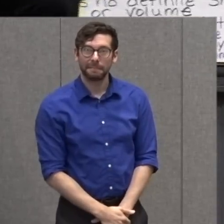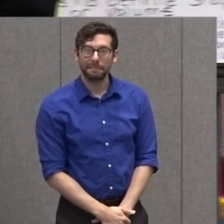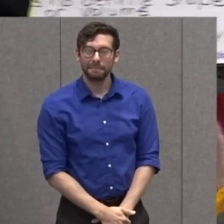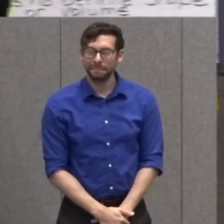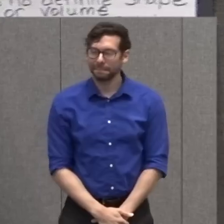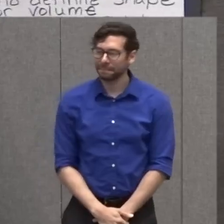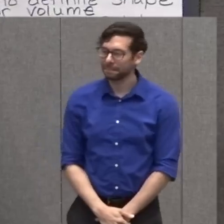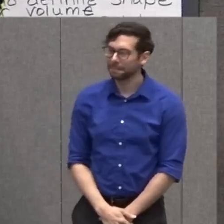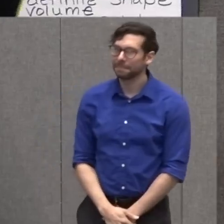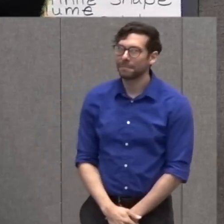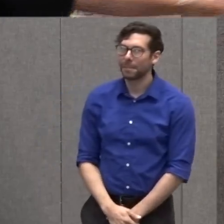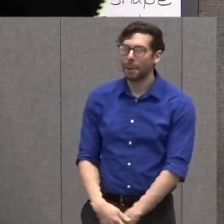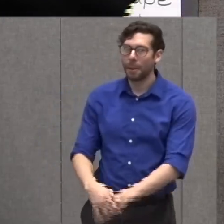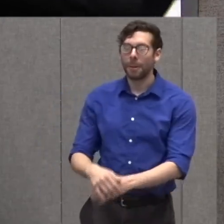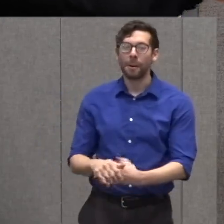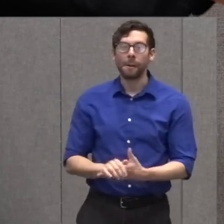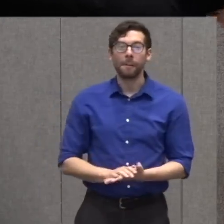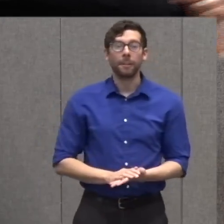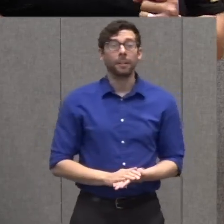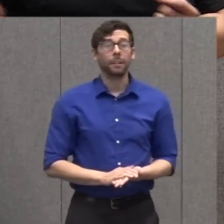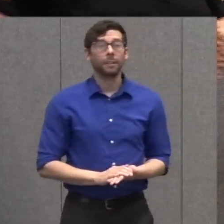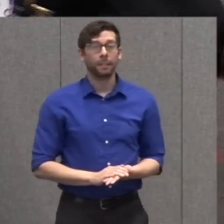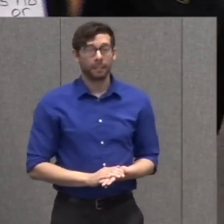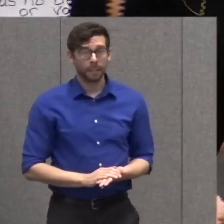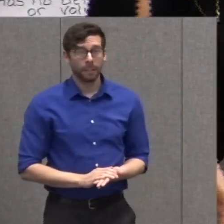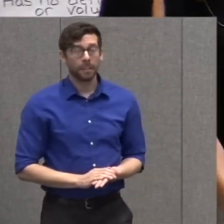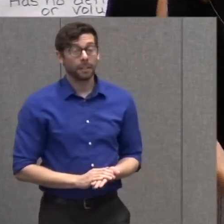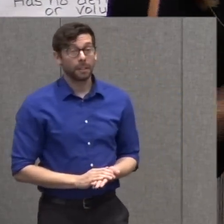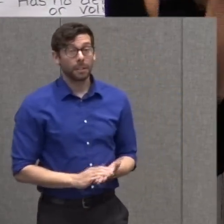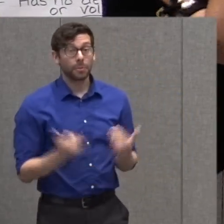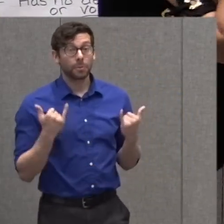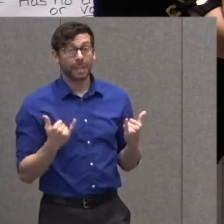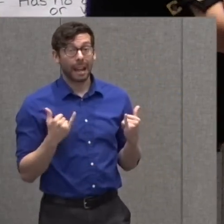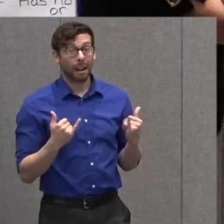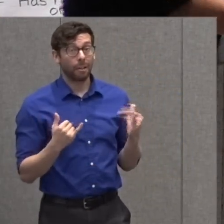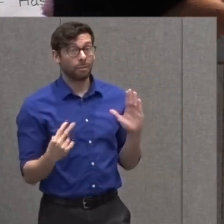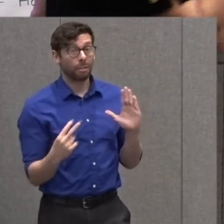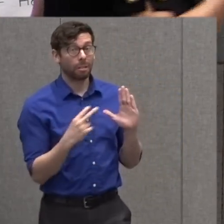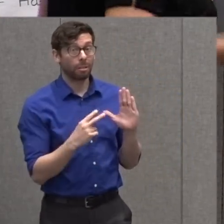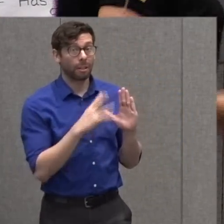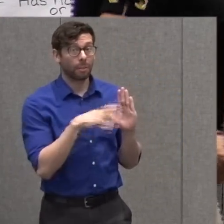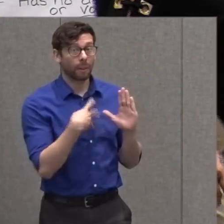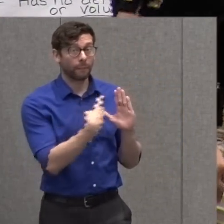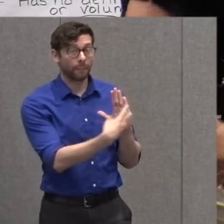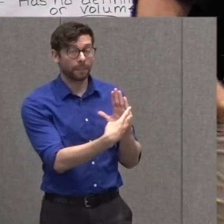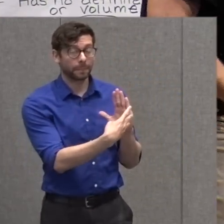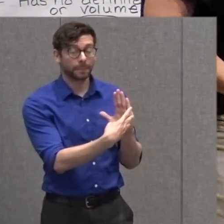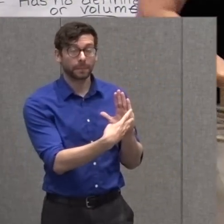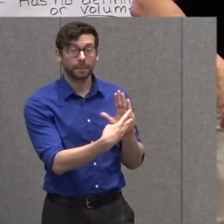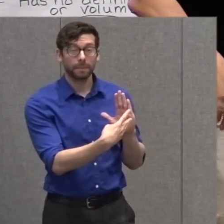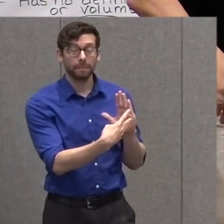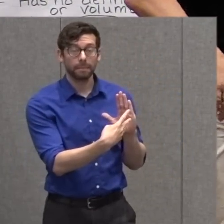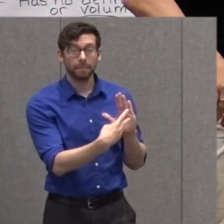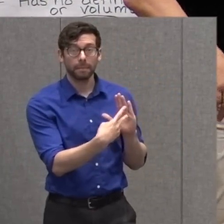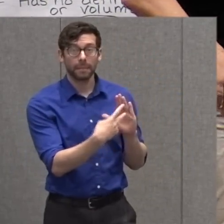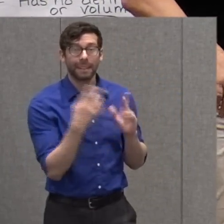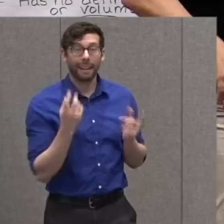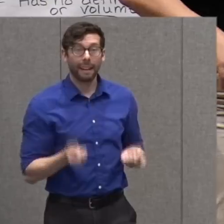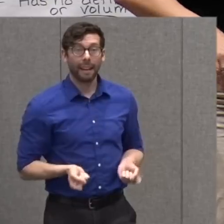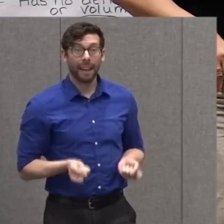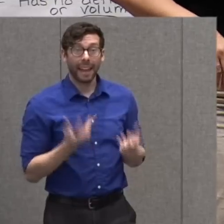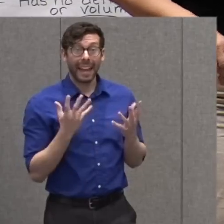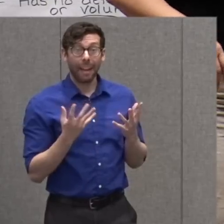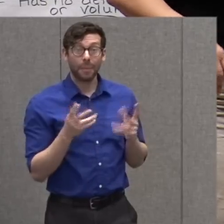There we go. So, looking at our graph, how many people do you